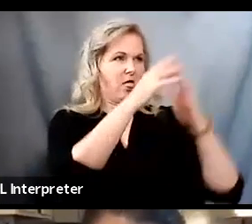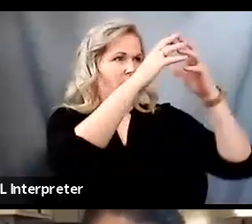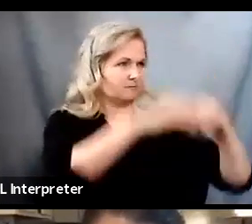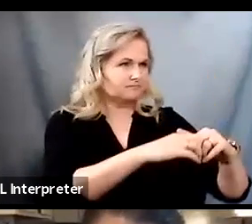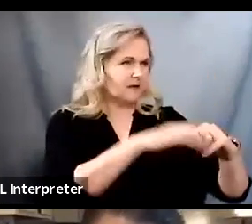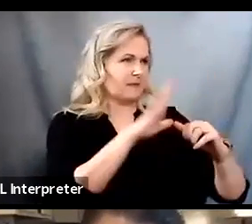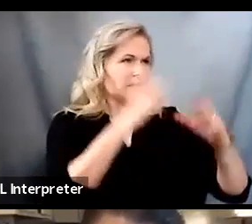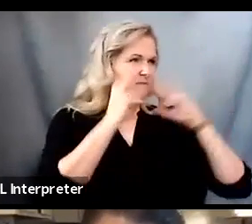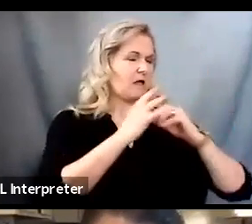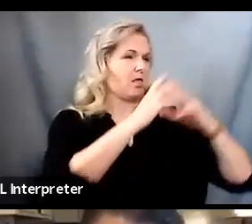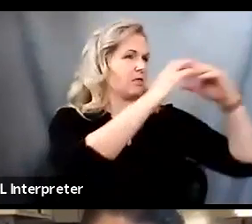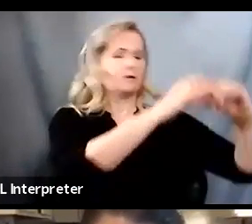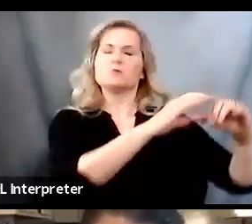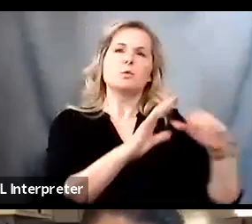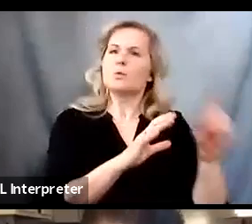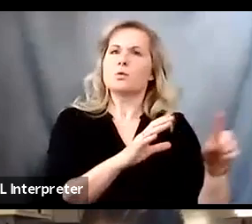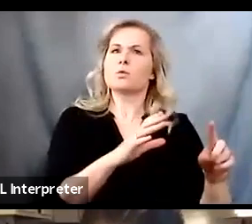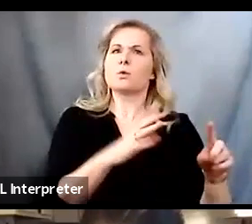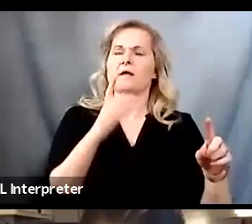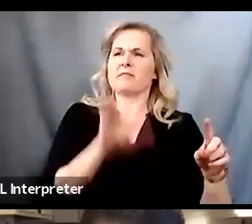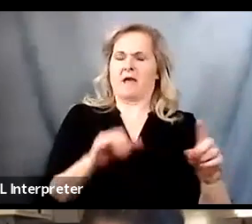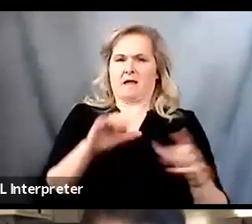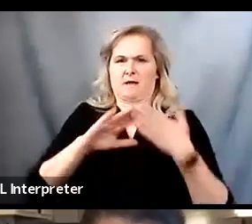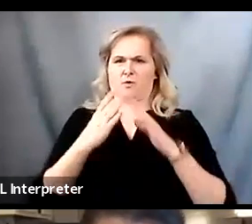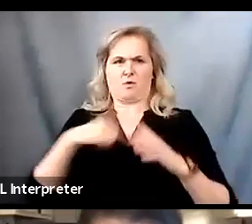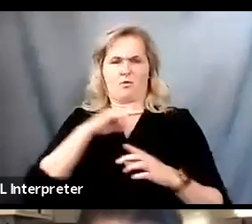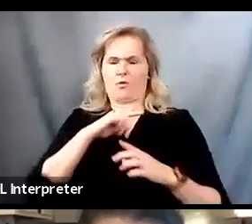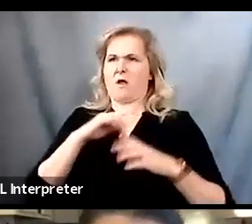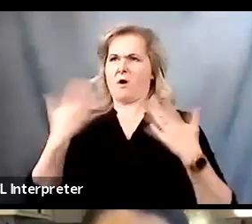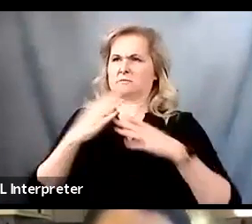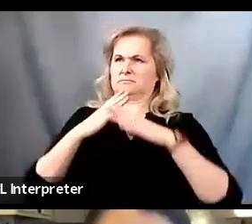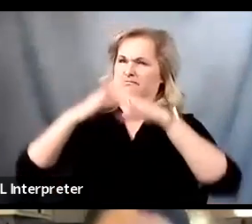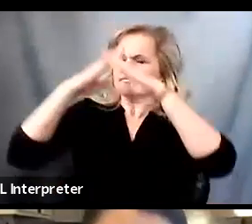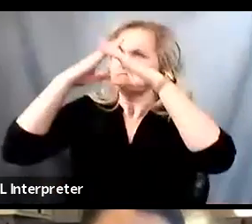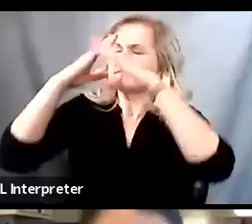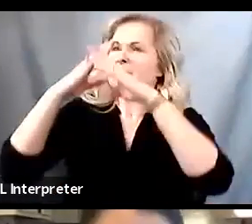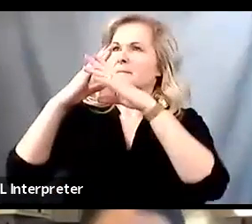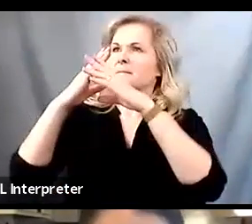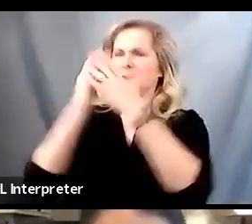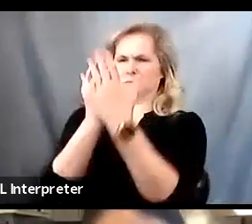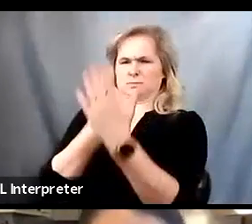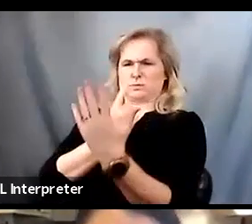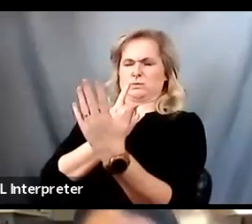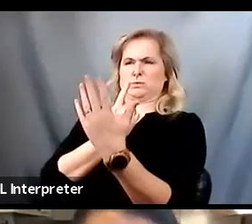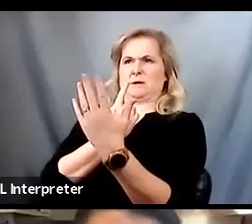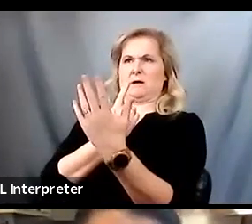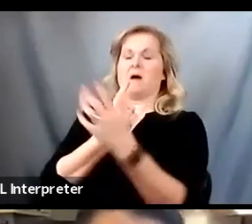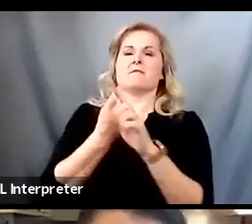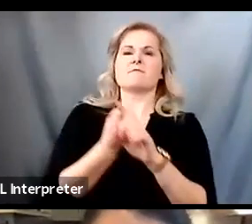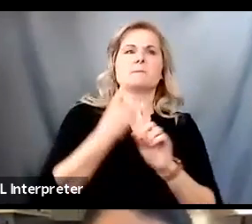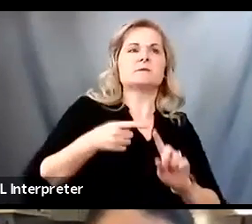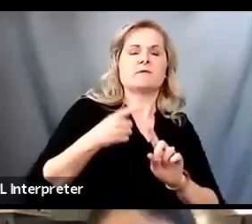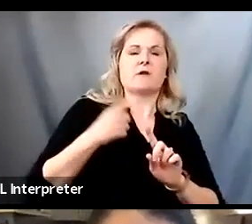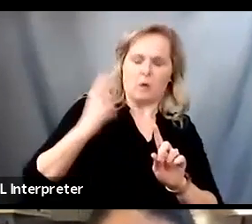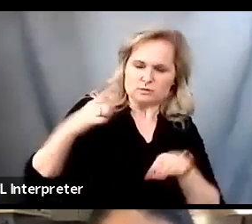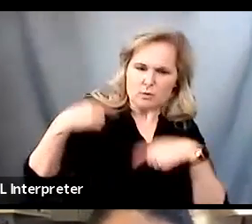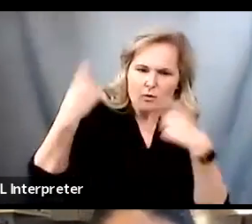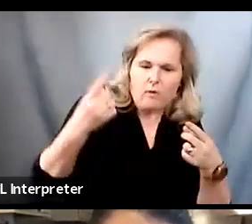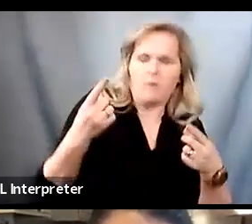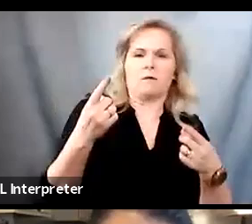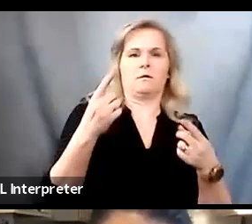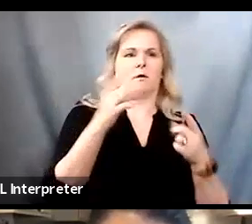experiences. The exclusions that our communities face emerge from very specific historical, cultural, and